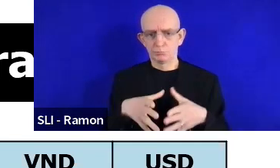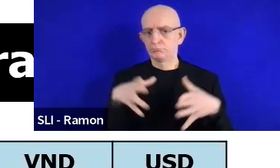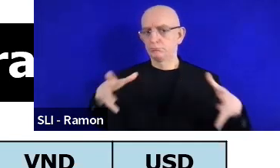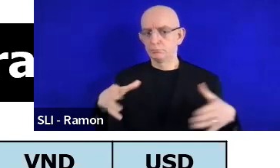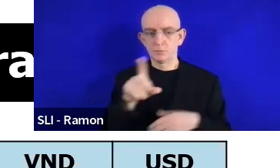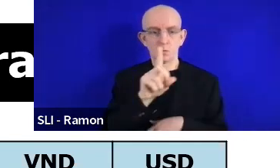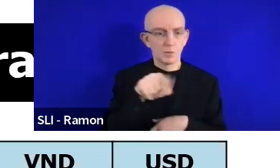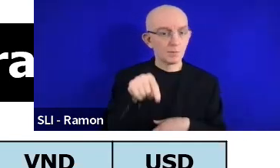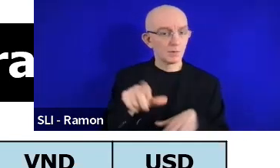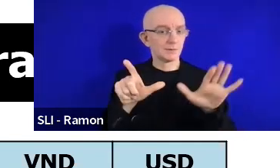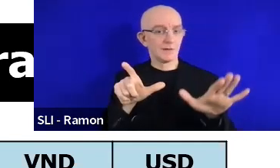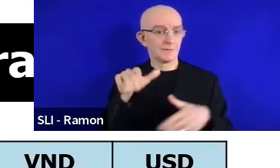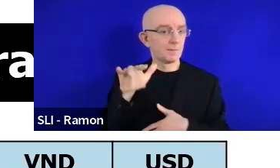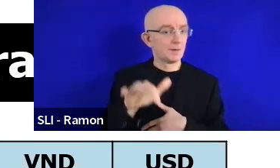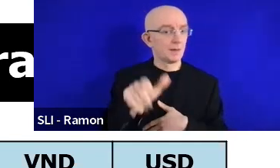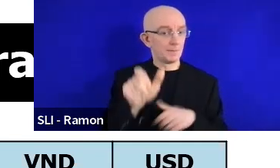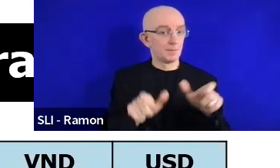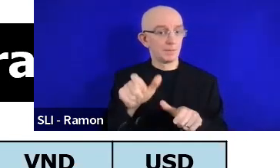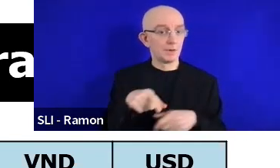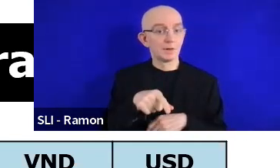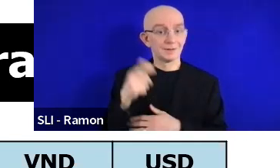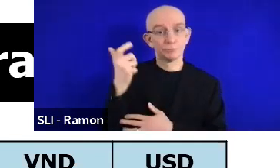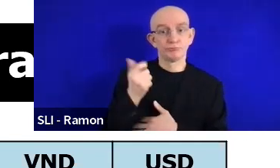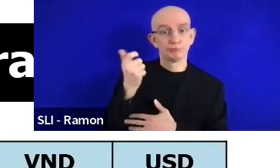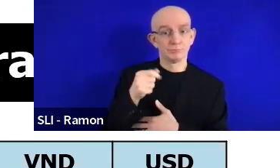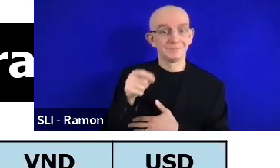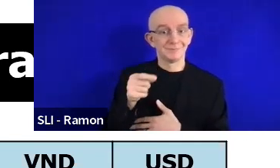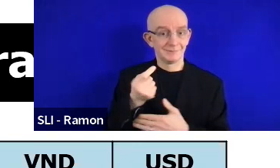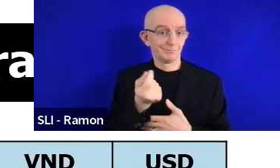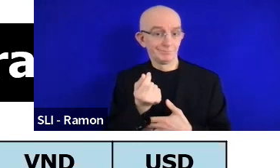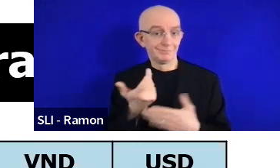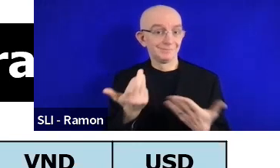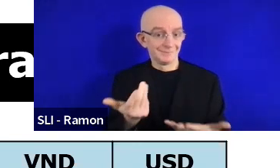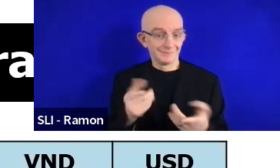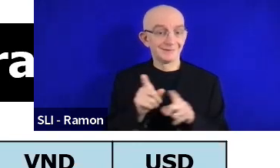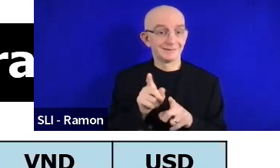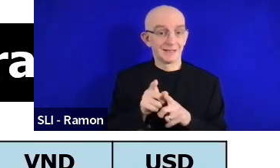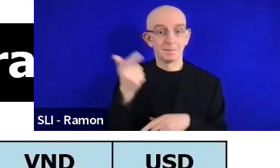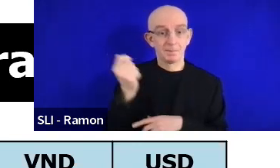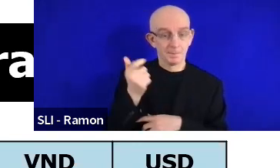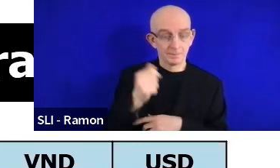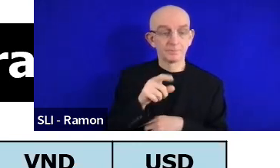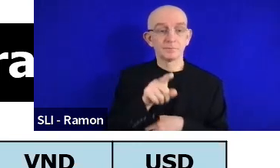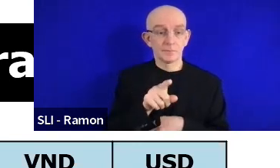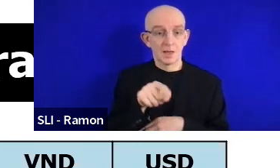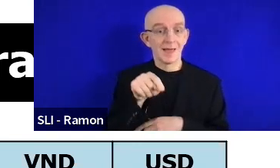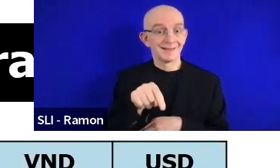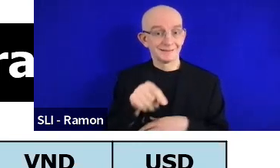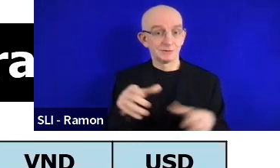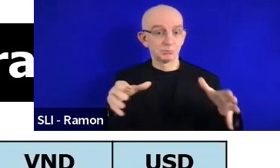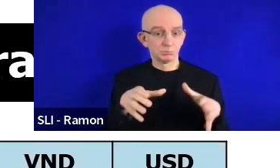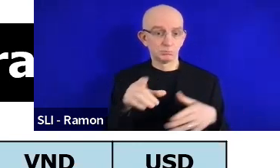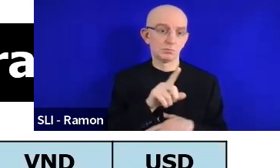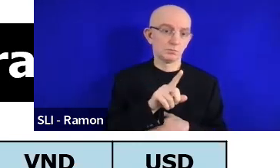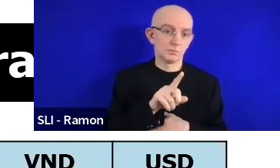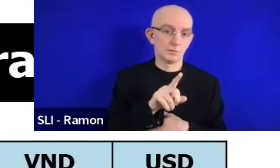15.73 USD. And the third group is people who are 80, who are